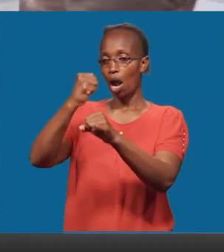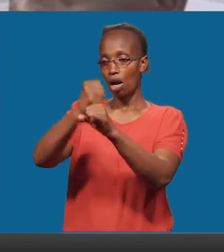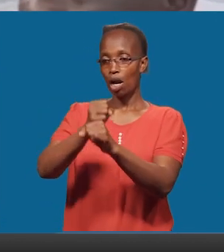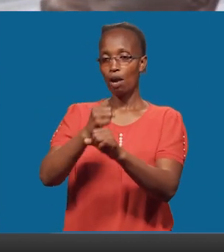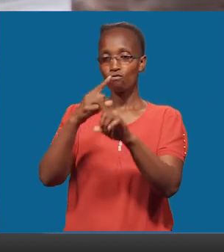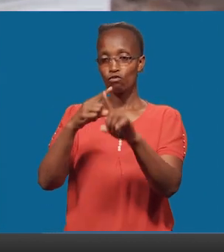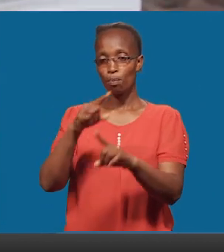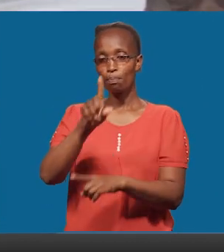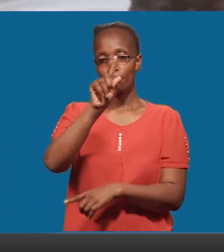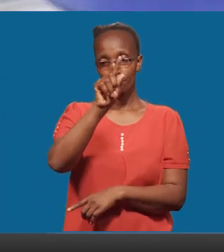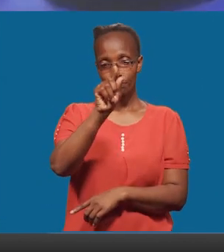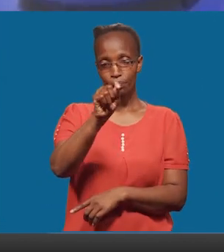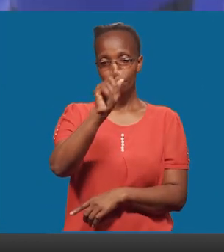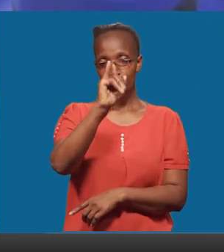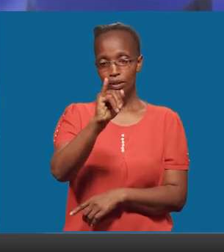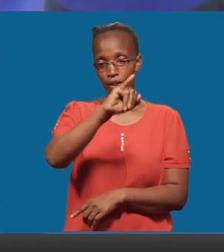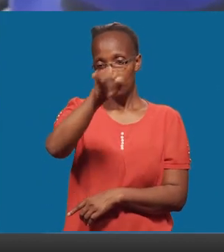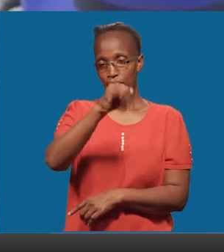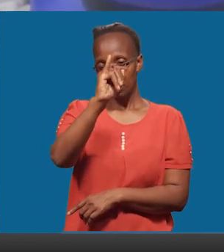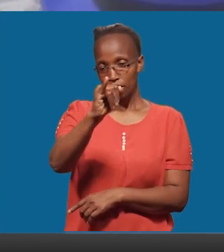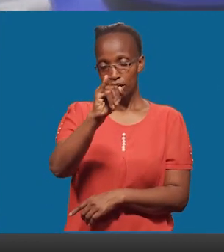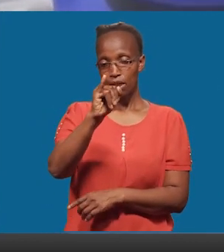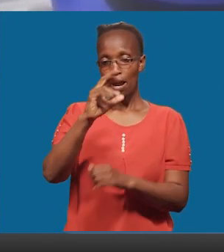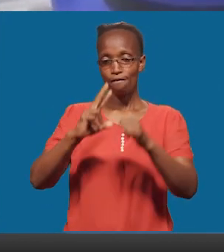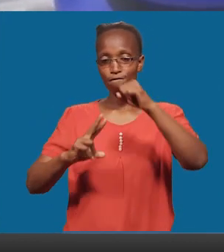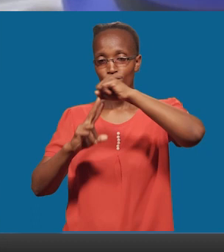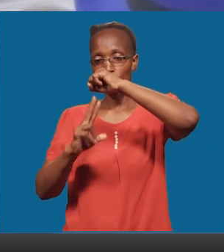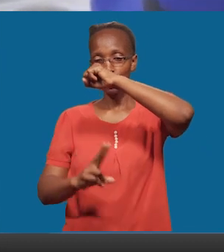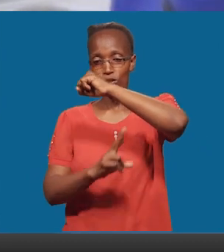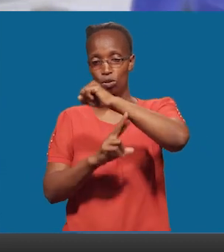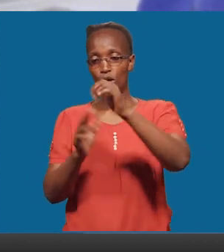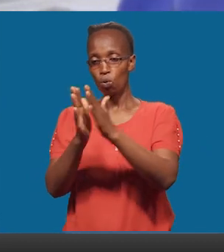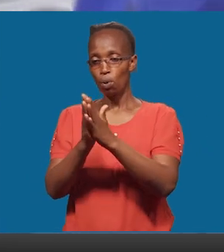initiative by TG Foundation and Bishop Wasonga